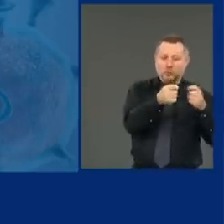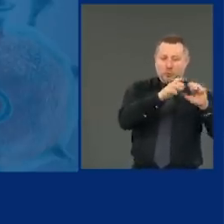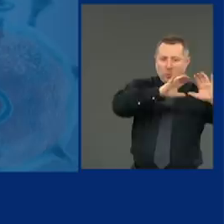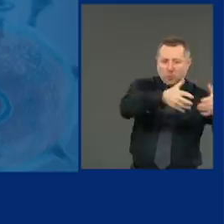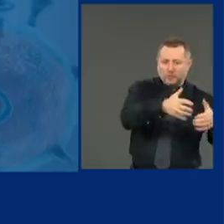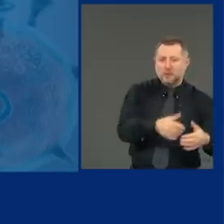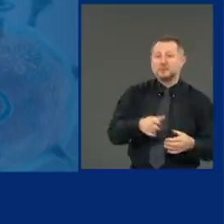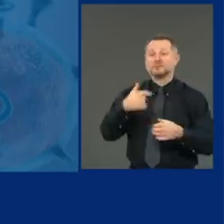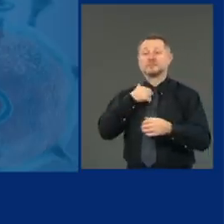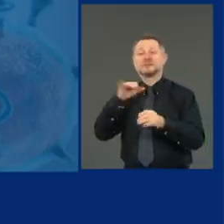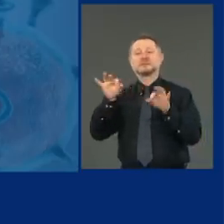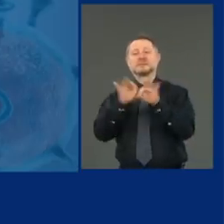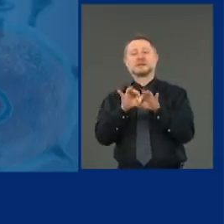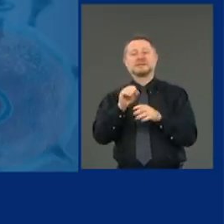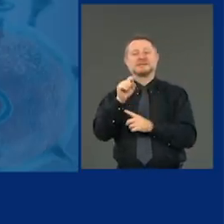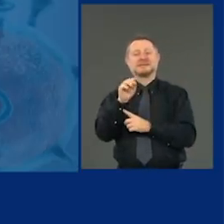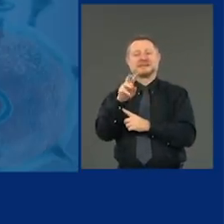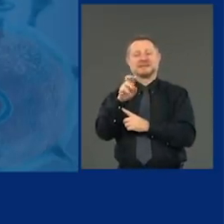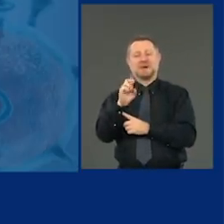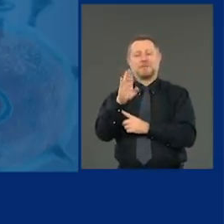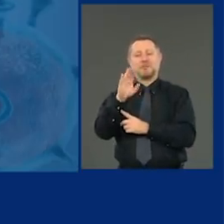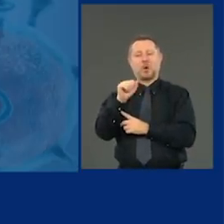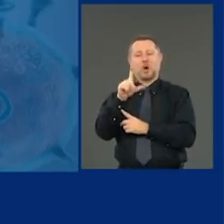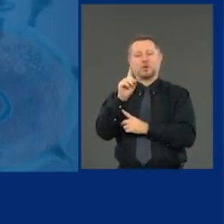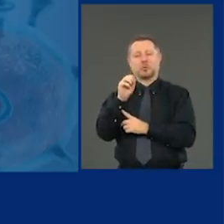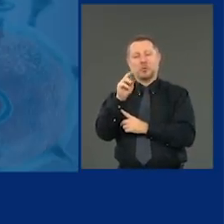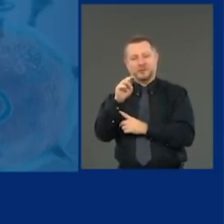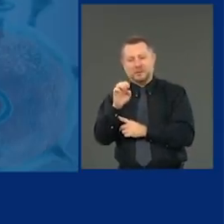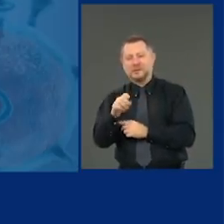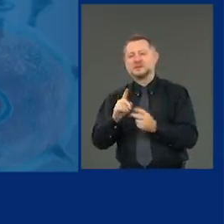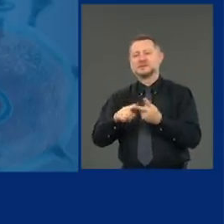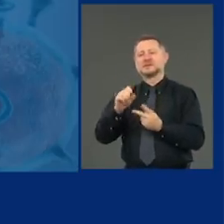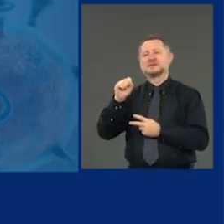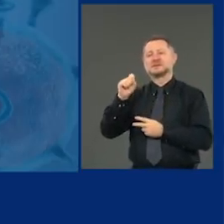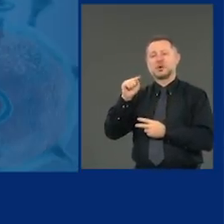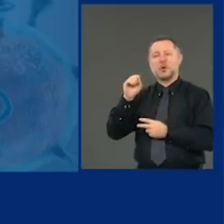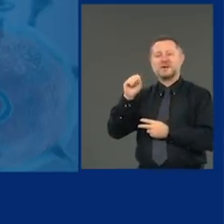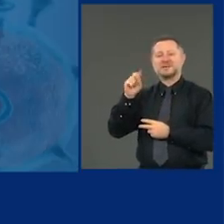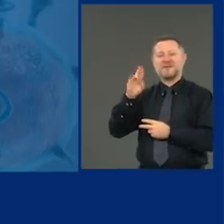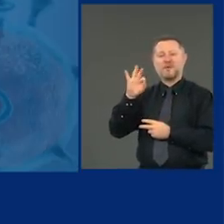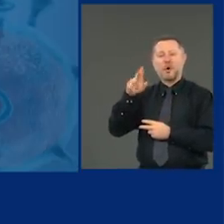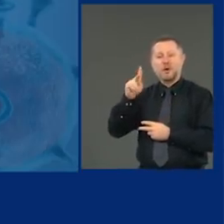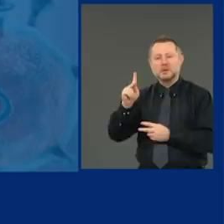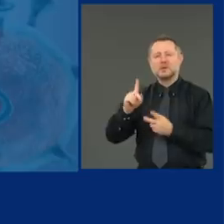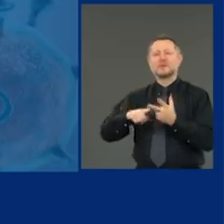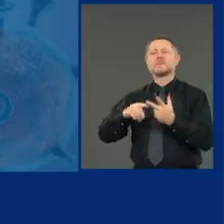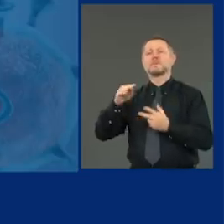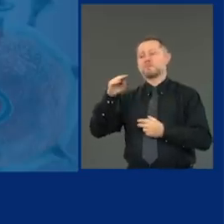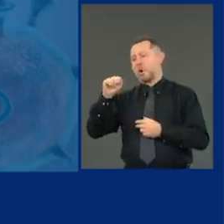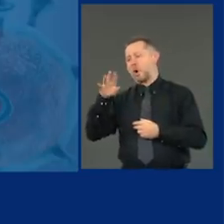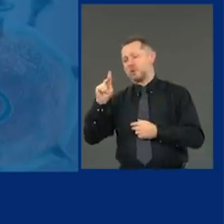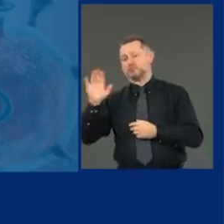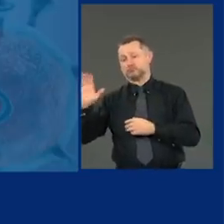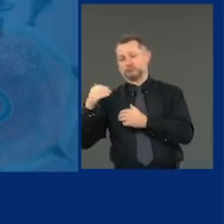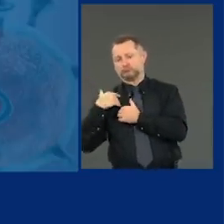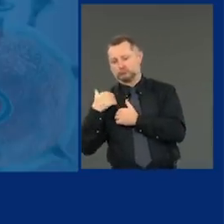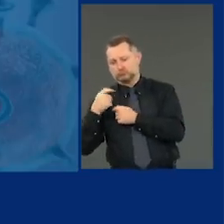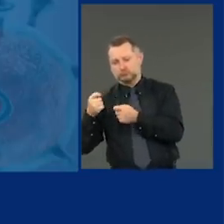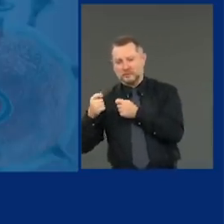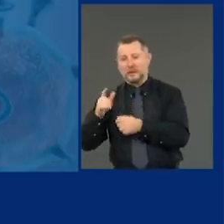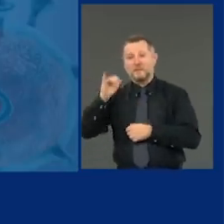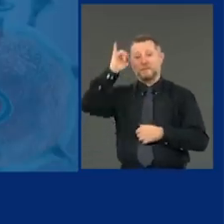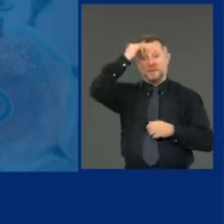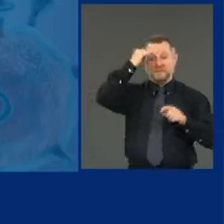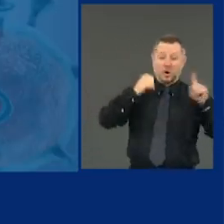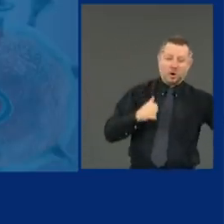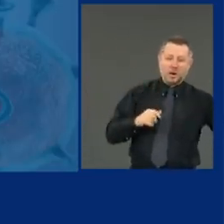Suffolk, and Laura Curran in Nassau, and Mark Polenkarz in Buffalo, and Adam Bello in Rochester, and Ryan McMahon